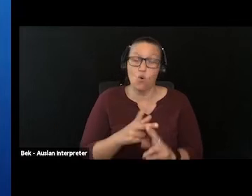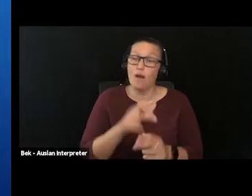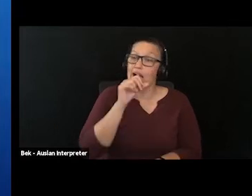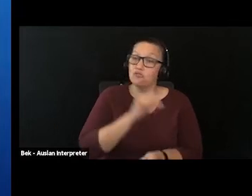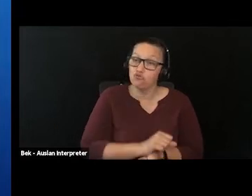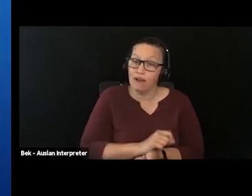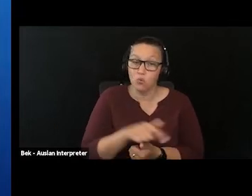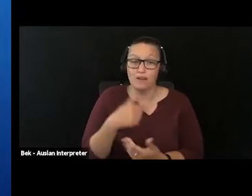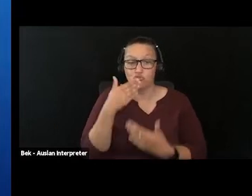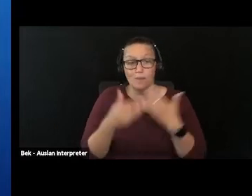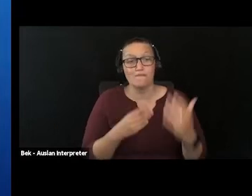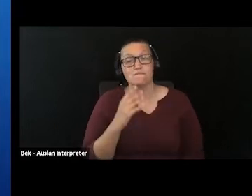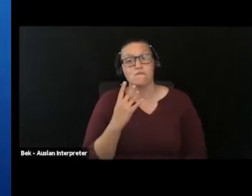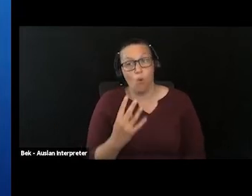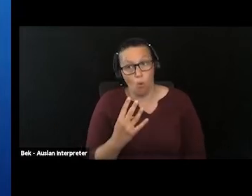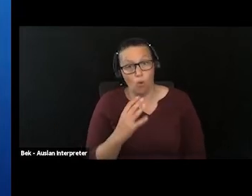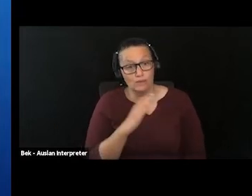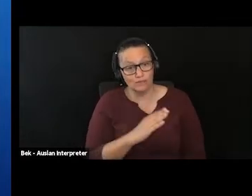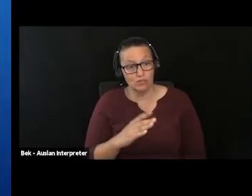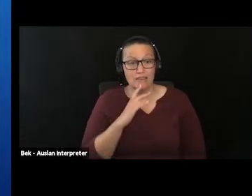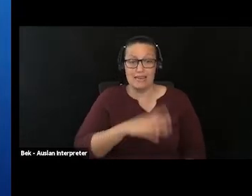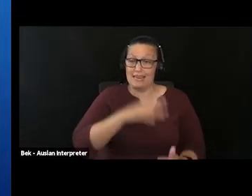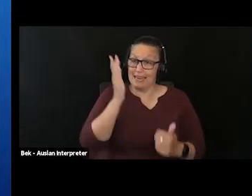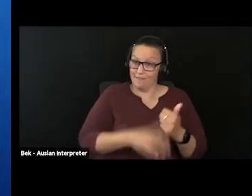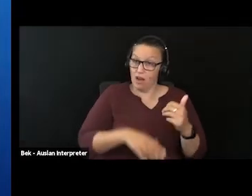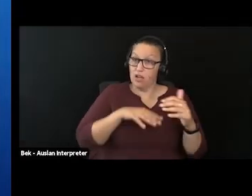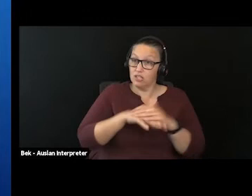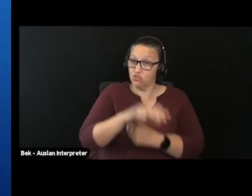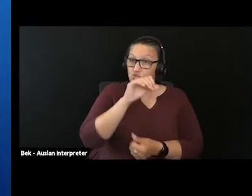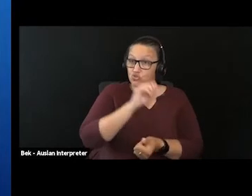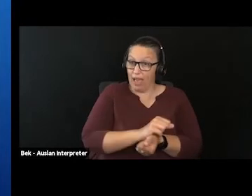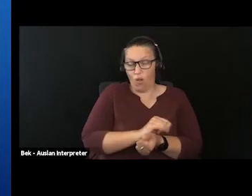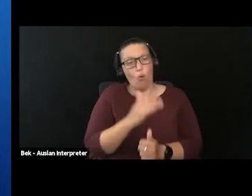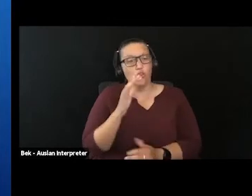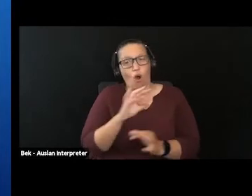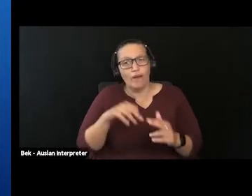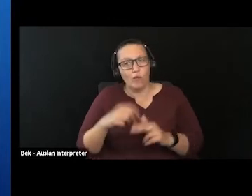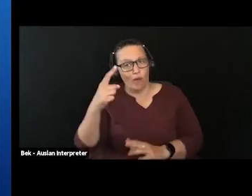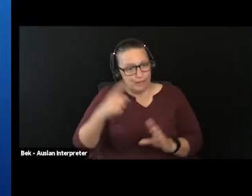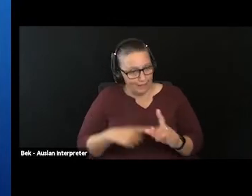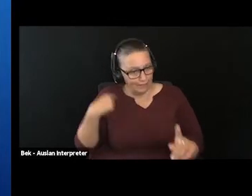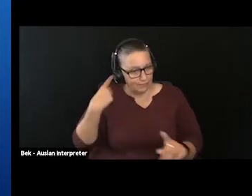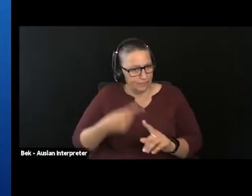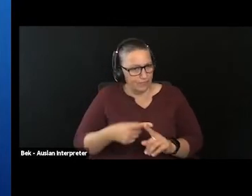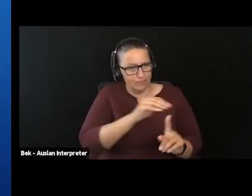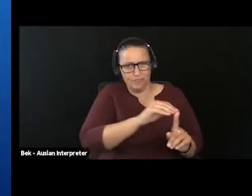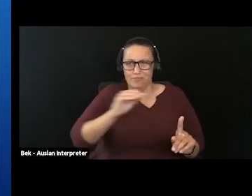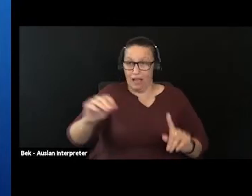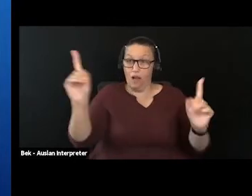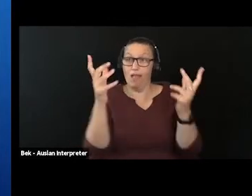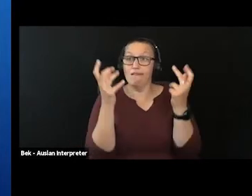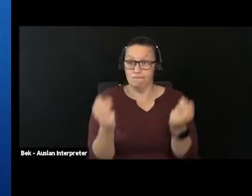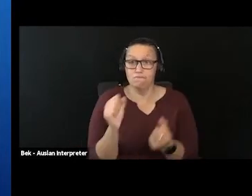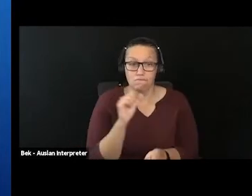4 stages, being never or not incarcerated in the past year, and progression to currently incarcerated.